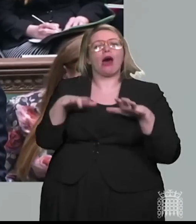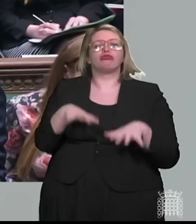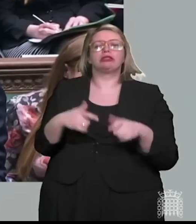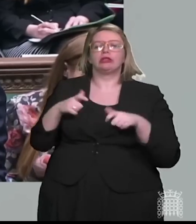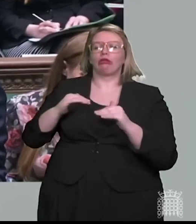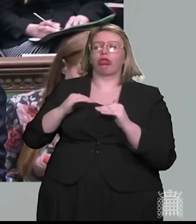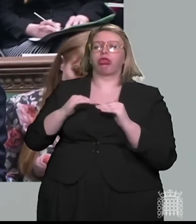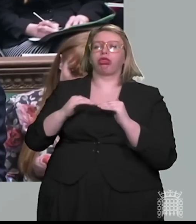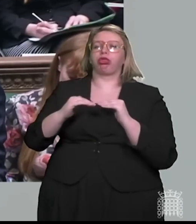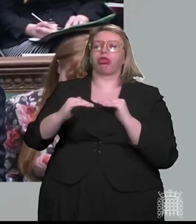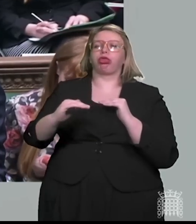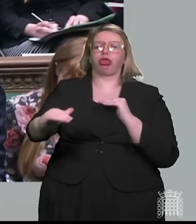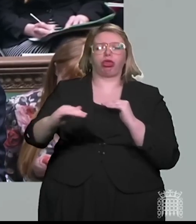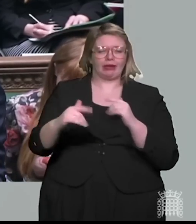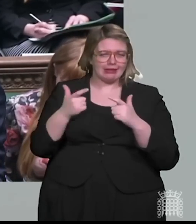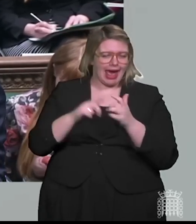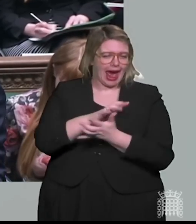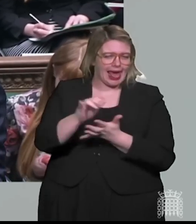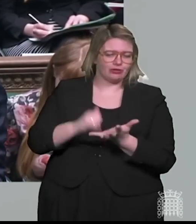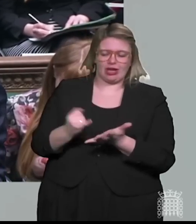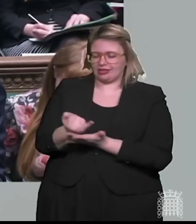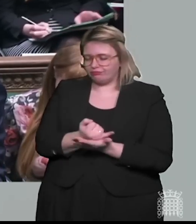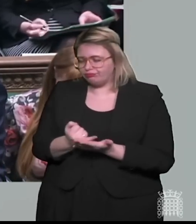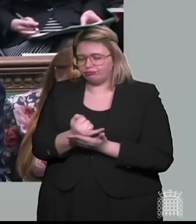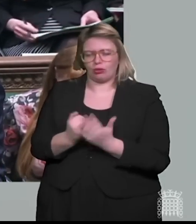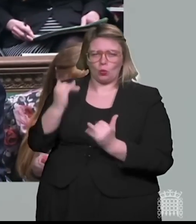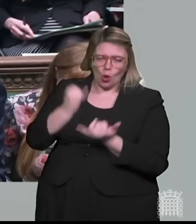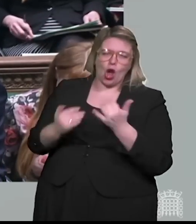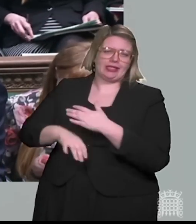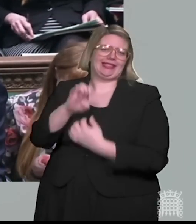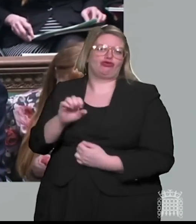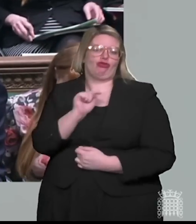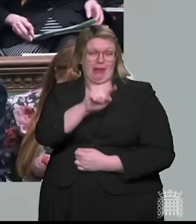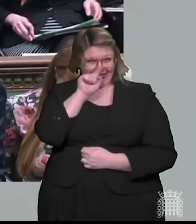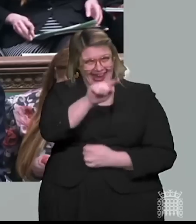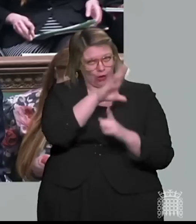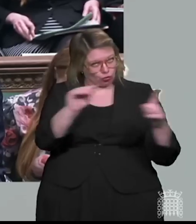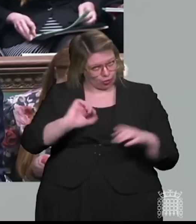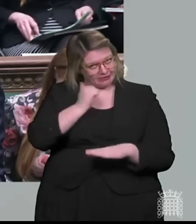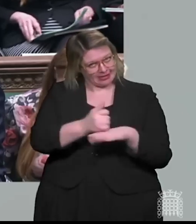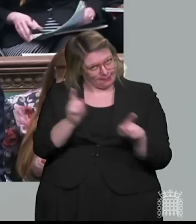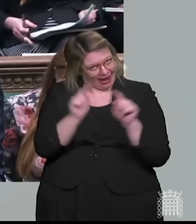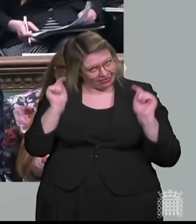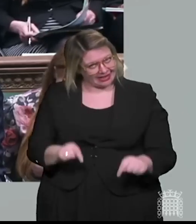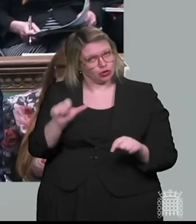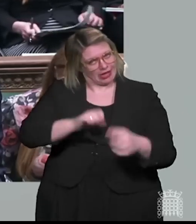backwards, the sick man of Europe once again. That's the Britain they've created, and they should look it in the